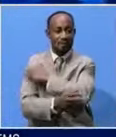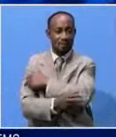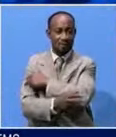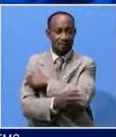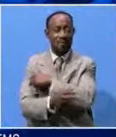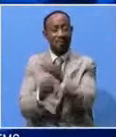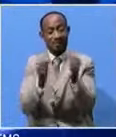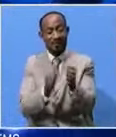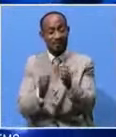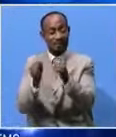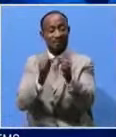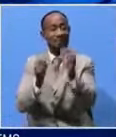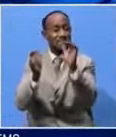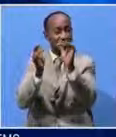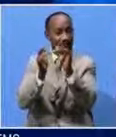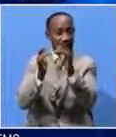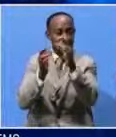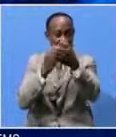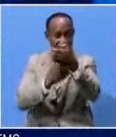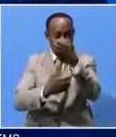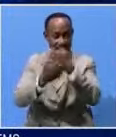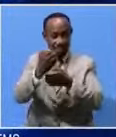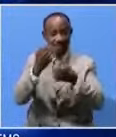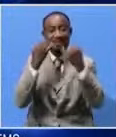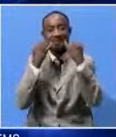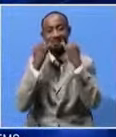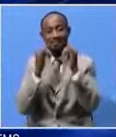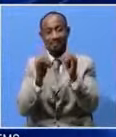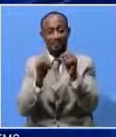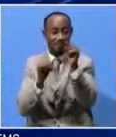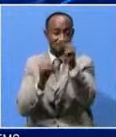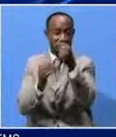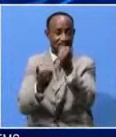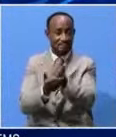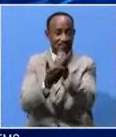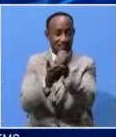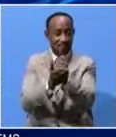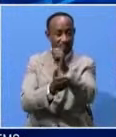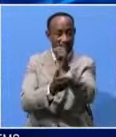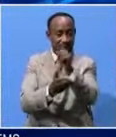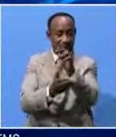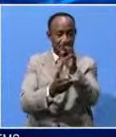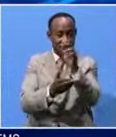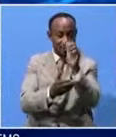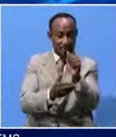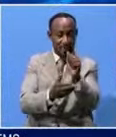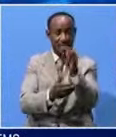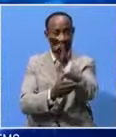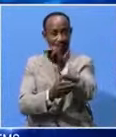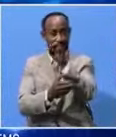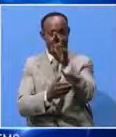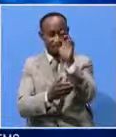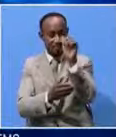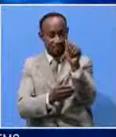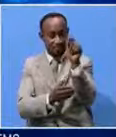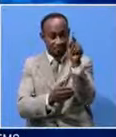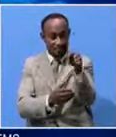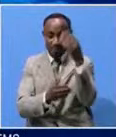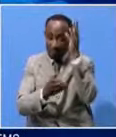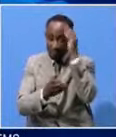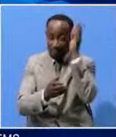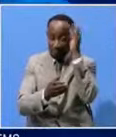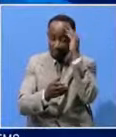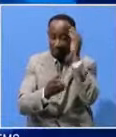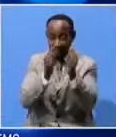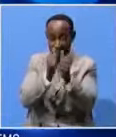Interface for Electronic Data Exchange. The system is aimed at helping ZRA and MRA to have advanced knowledge of the type of cargo that is